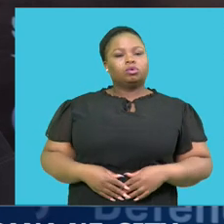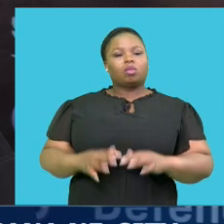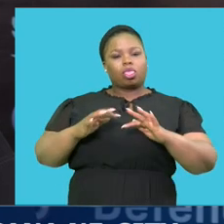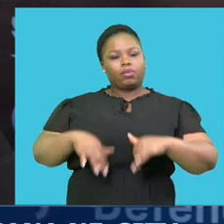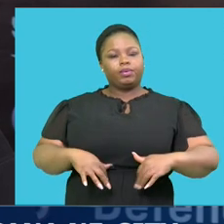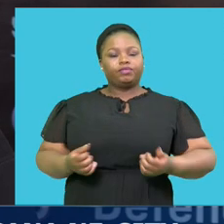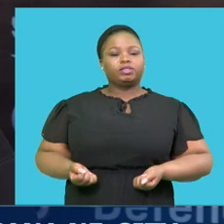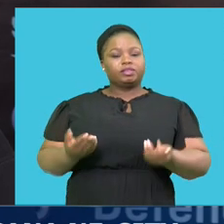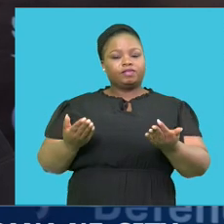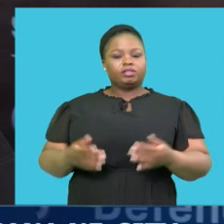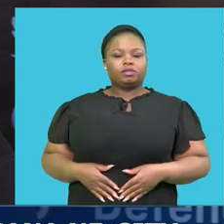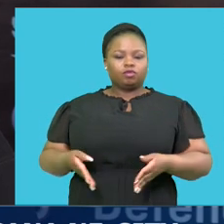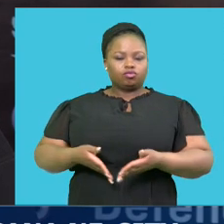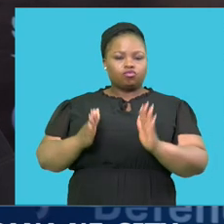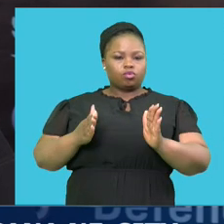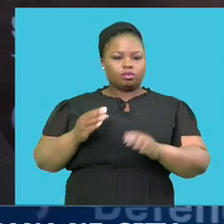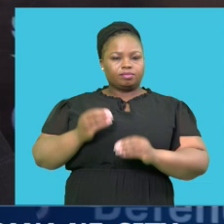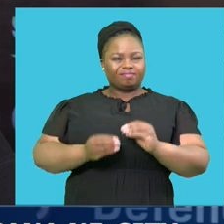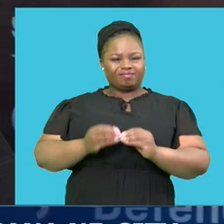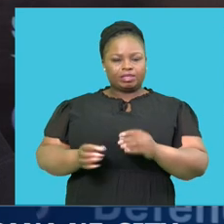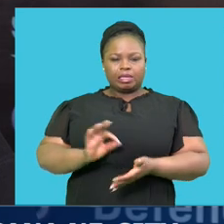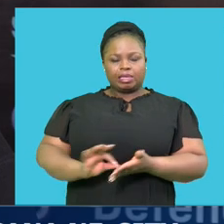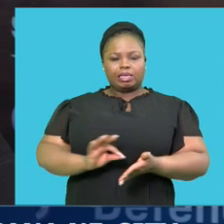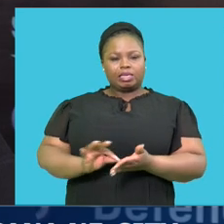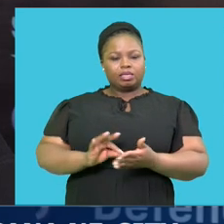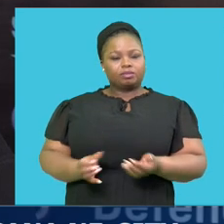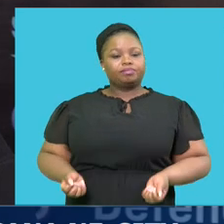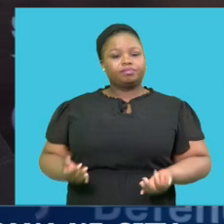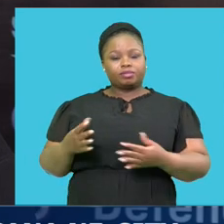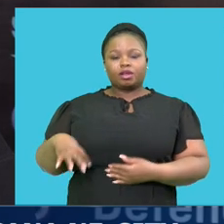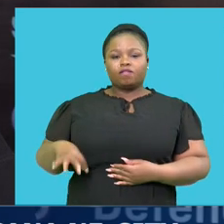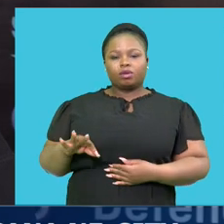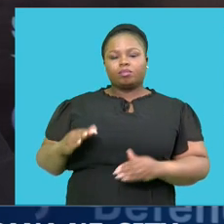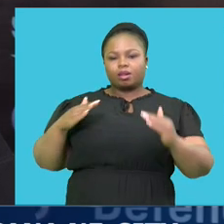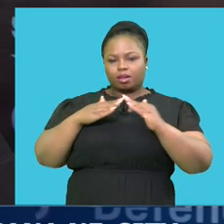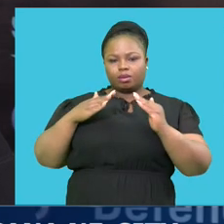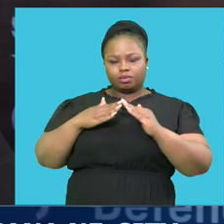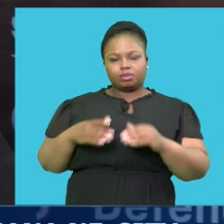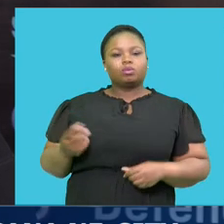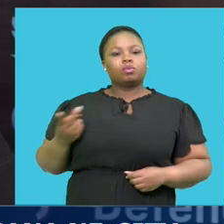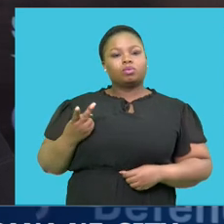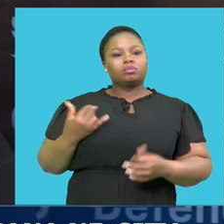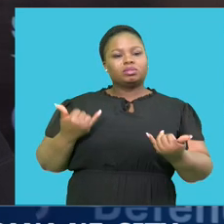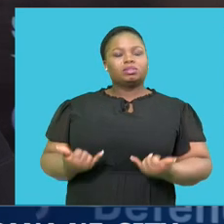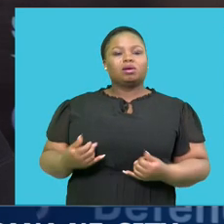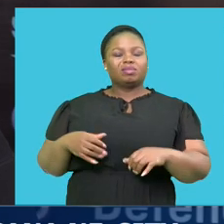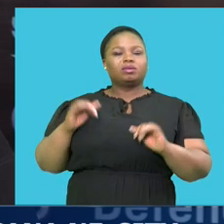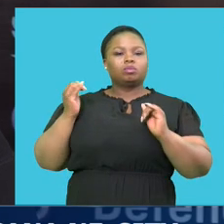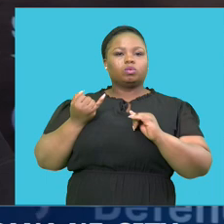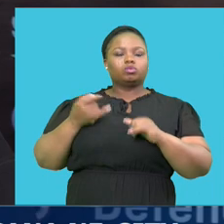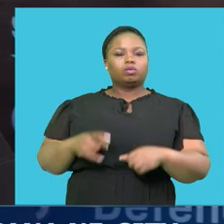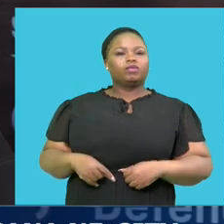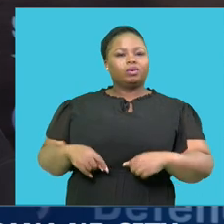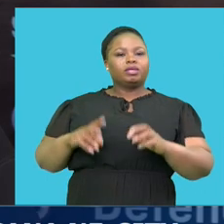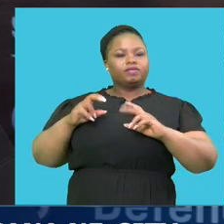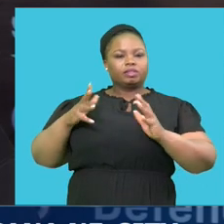of services in terms of road maintenance, cleanliness, and the provision of affordable housing, and the tragic assassination of a lead